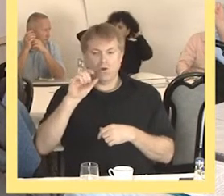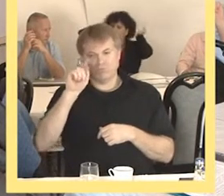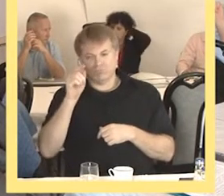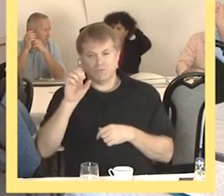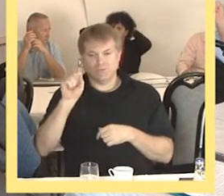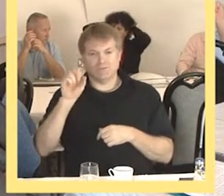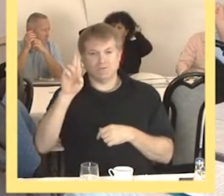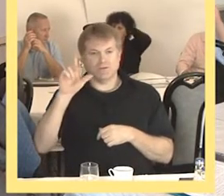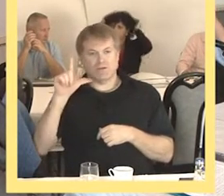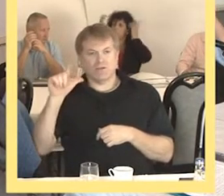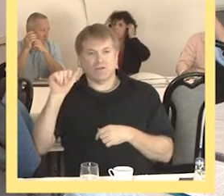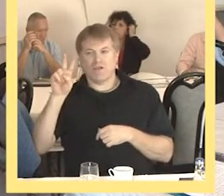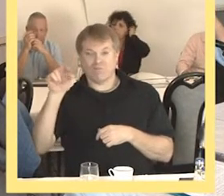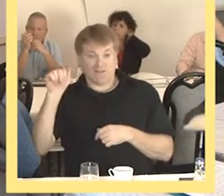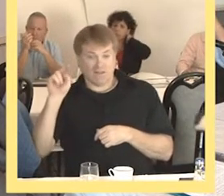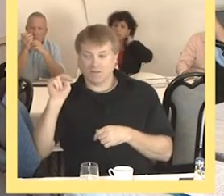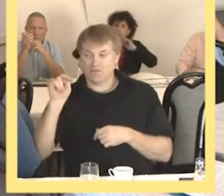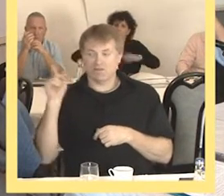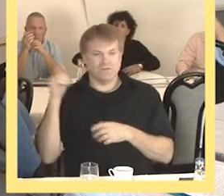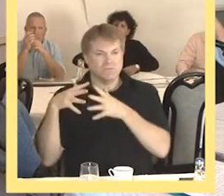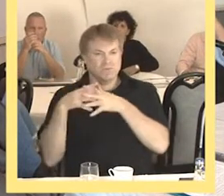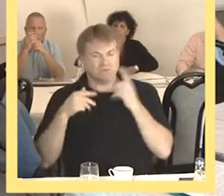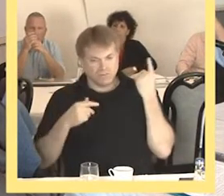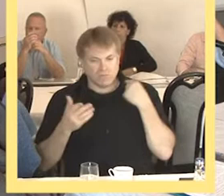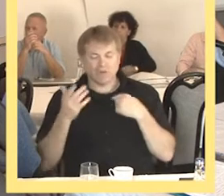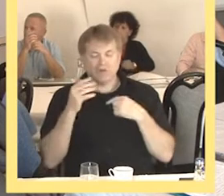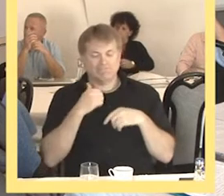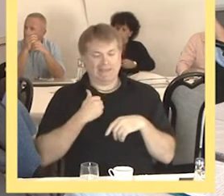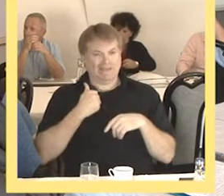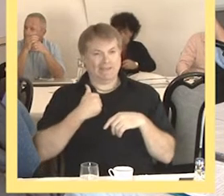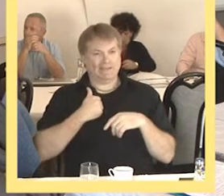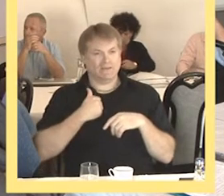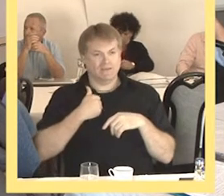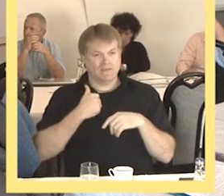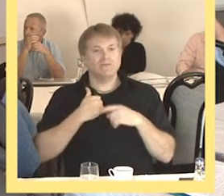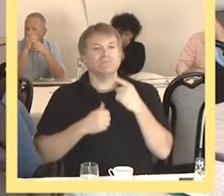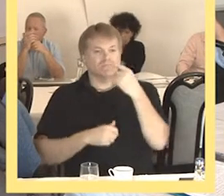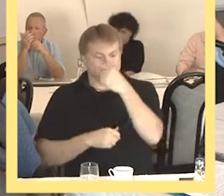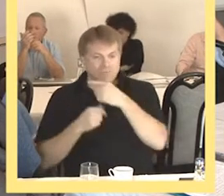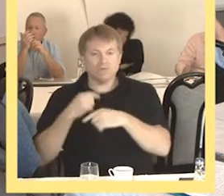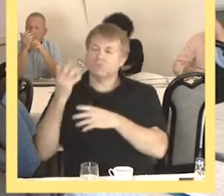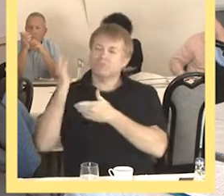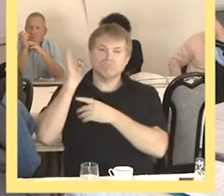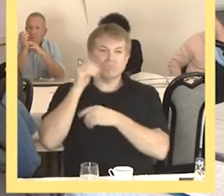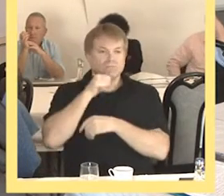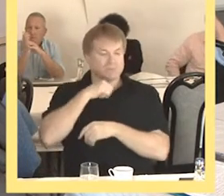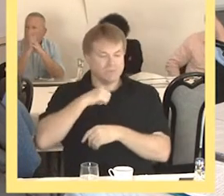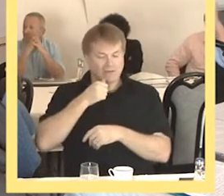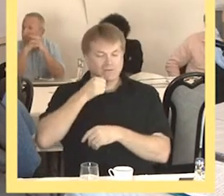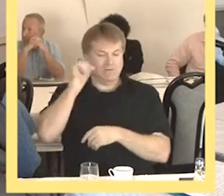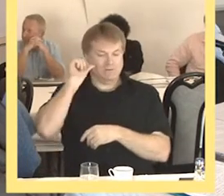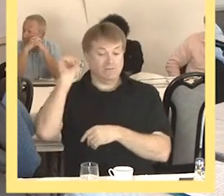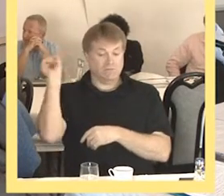engagement, this conference is an example for that. And I think we have many resources here